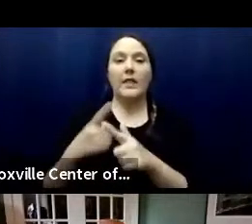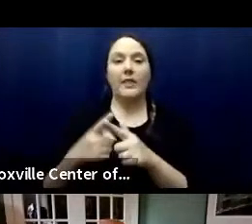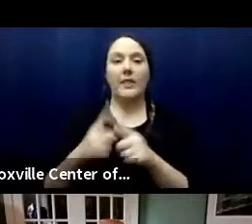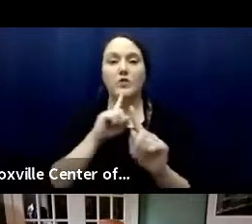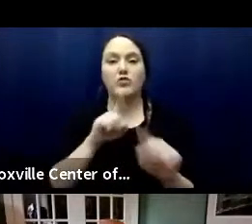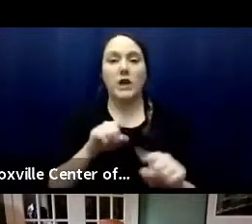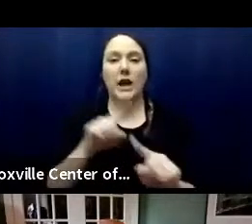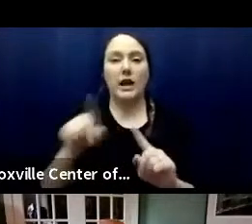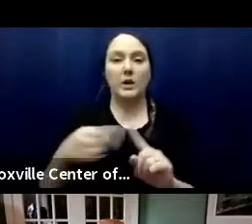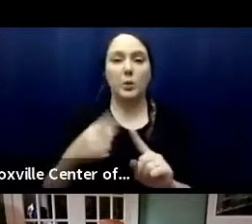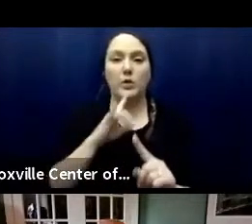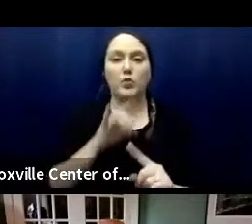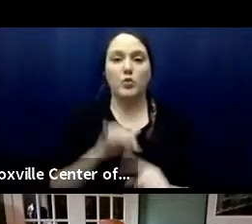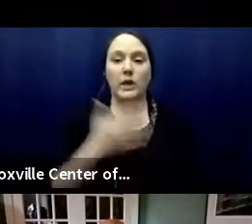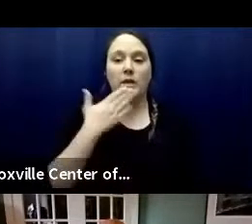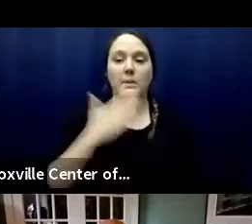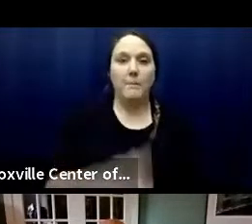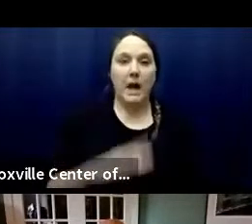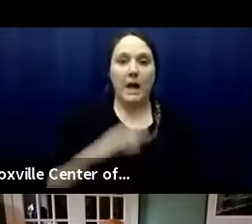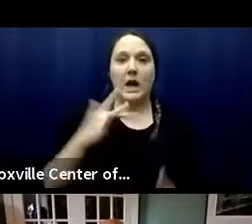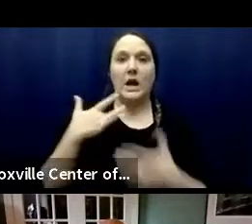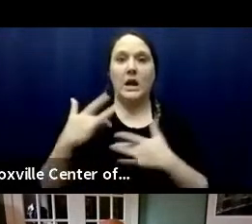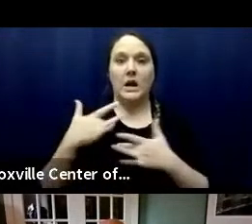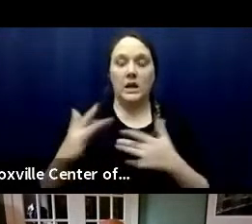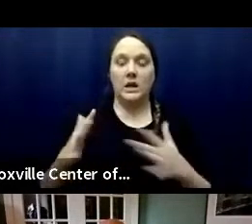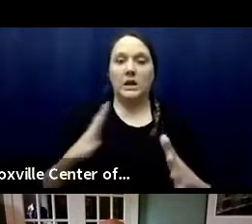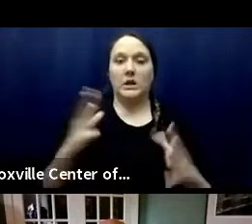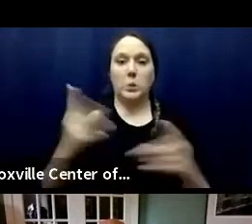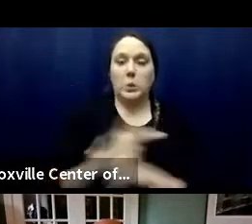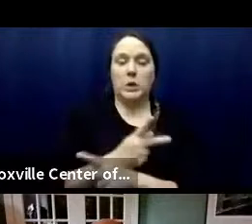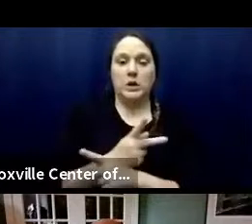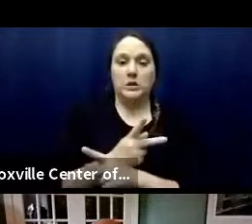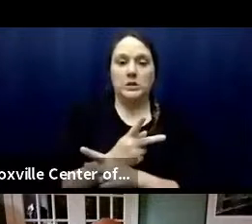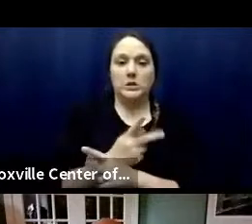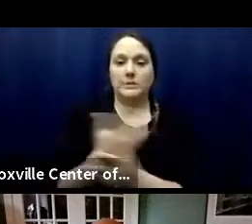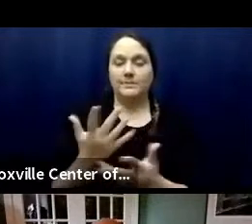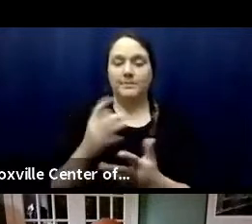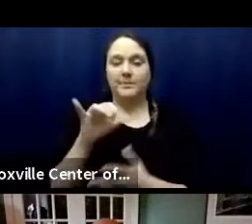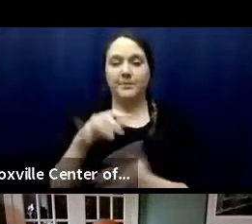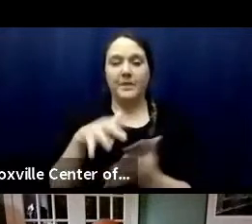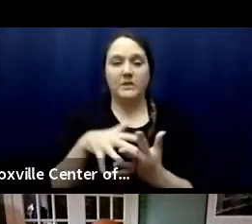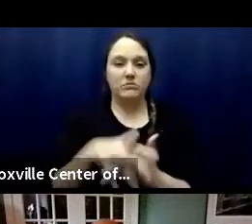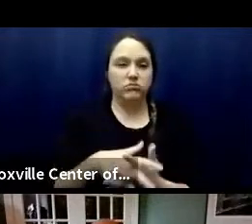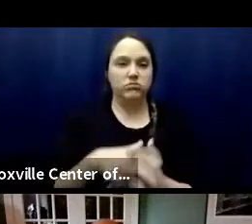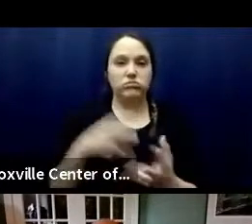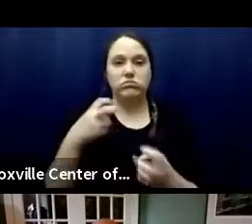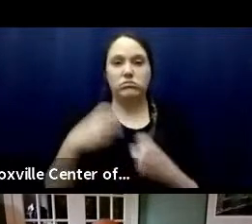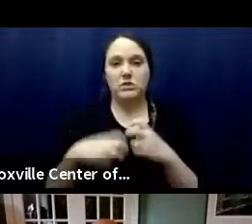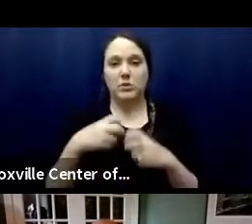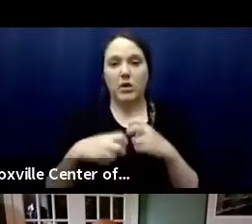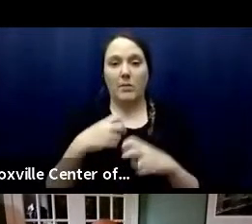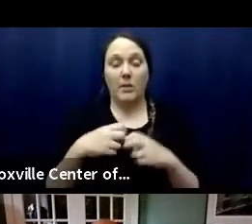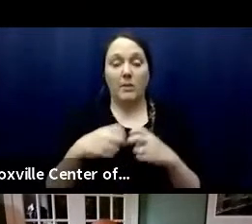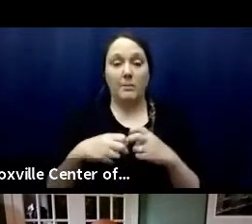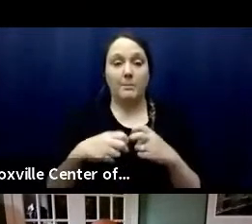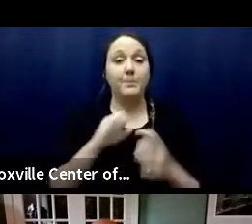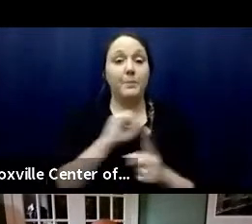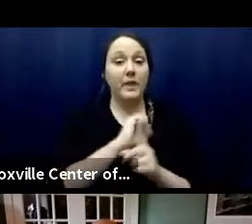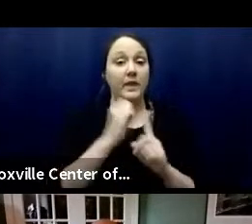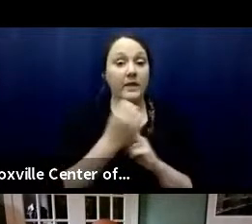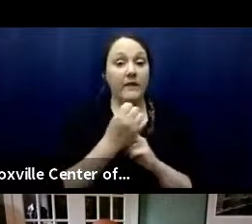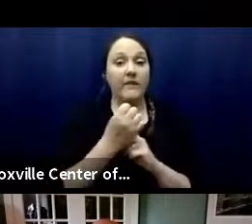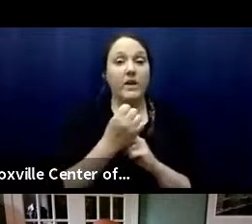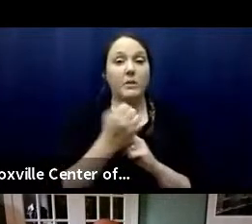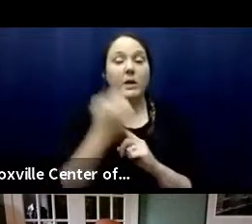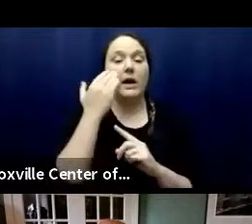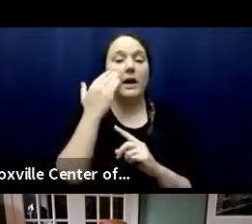are really getting concerned? I think that's the root of this issue, because the environment that we're trying to do this within, and that's, I know this